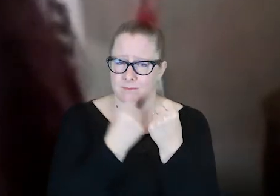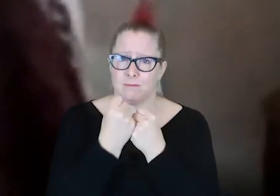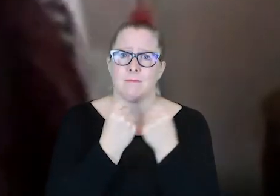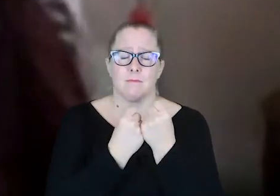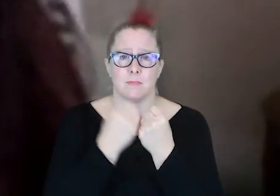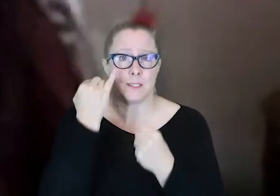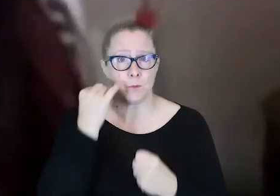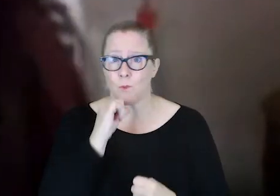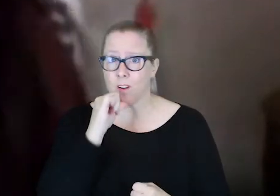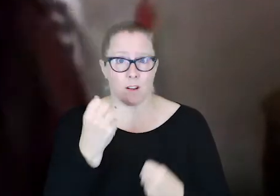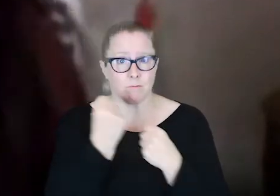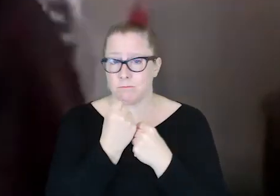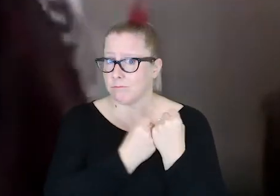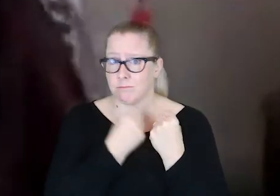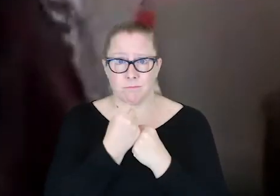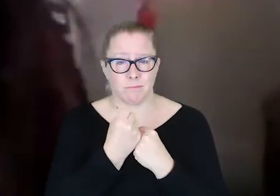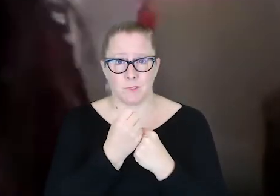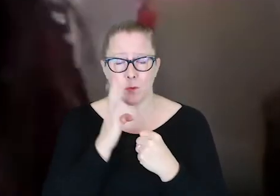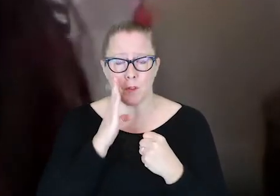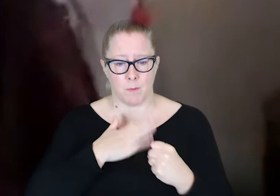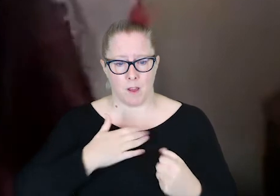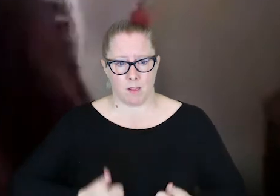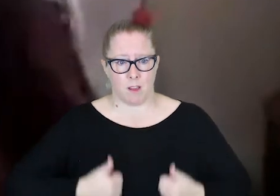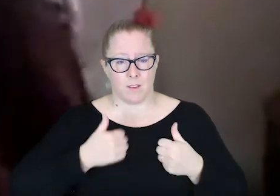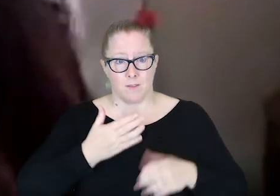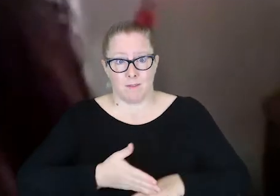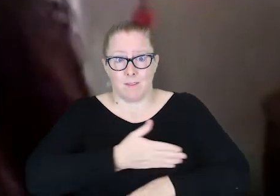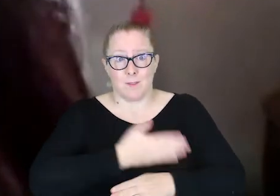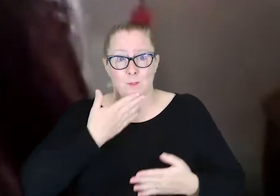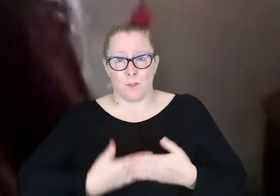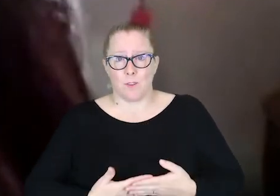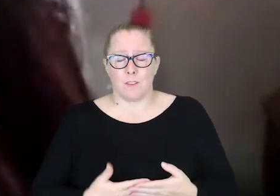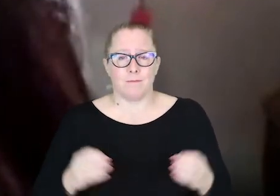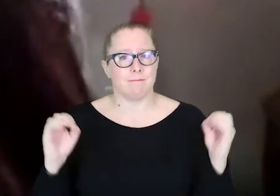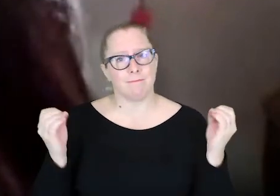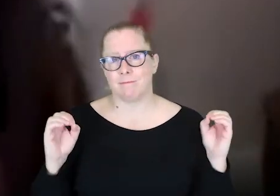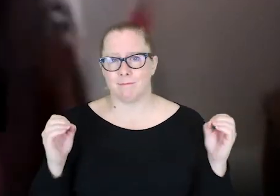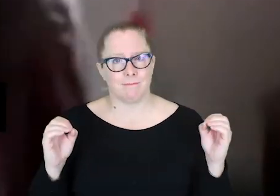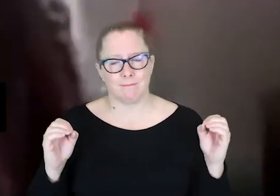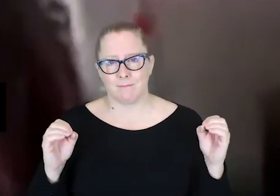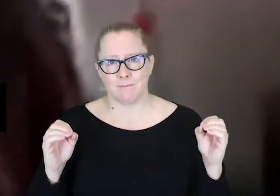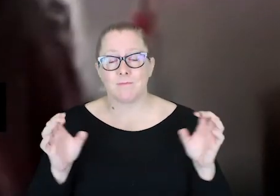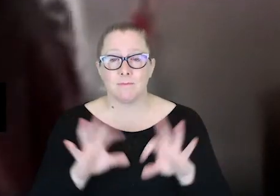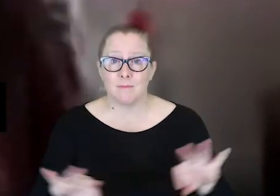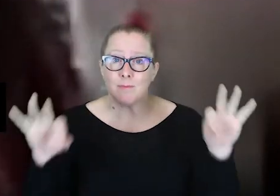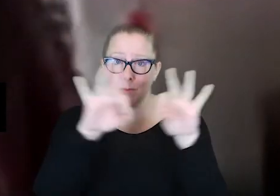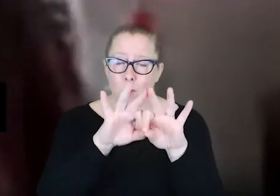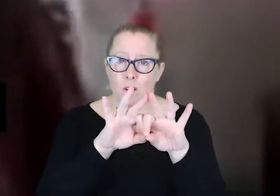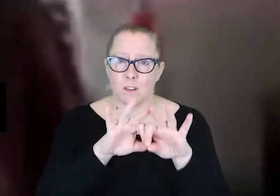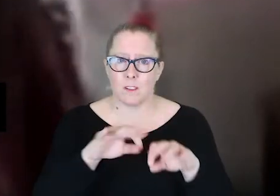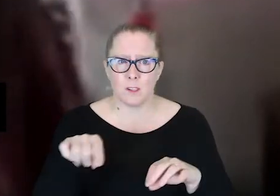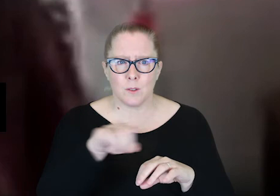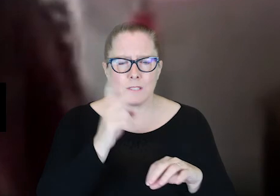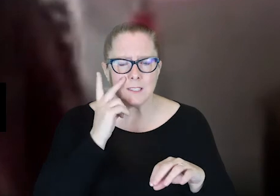a critical time. We need to support each other, and if we don't, then we will not able to get the good